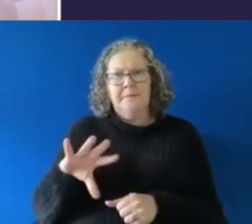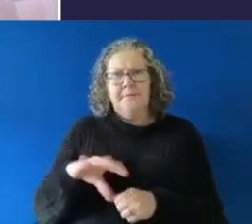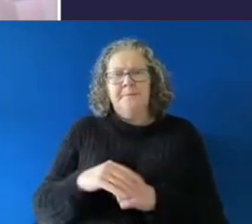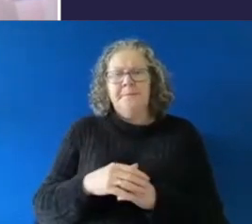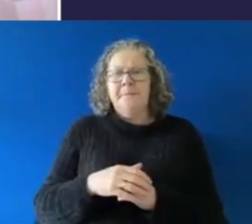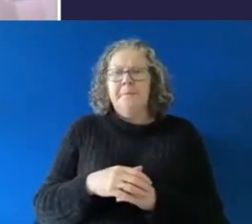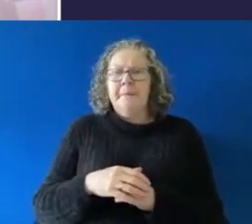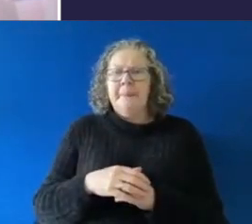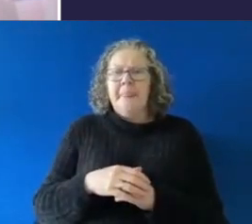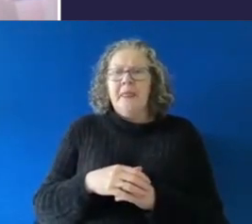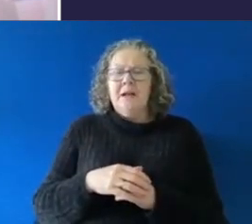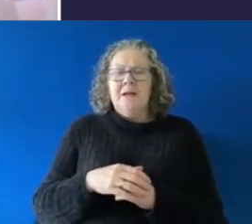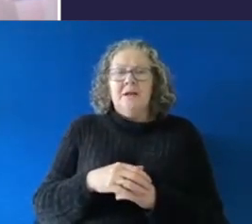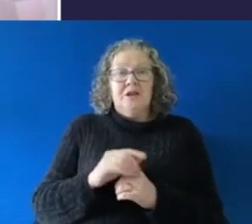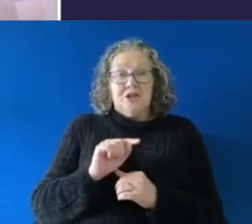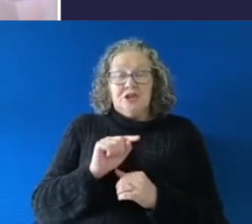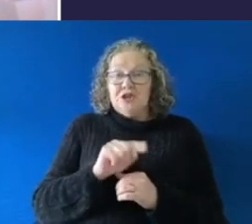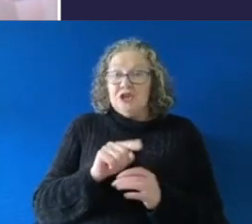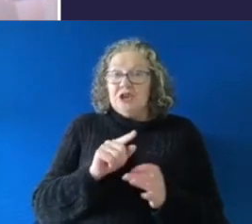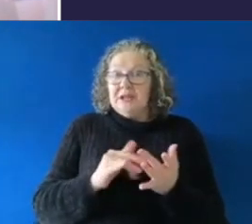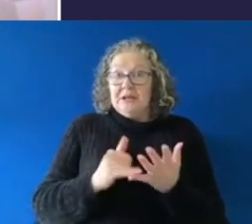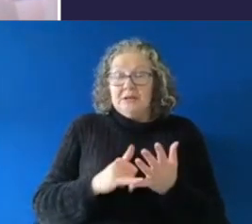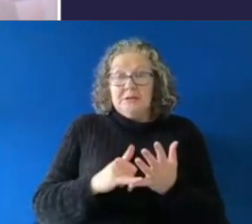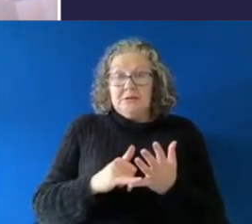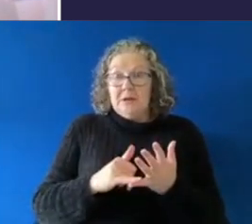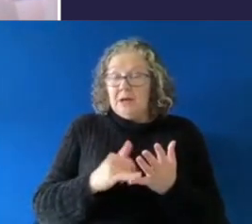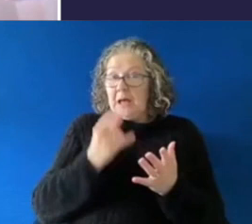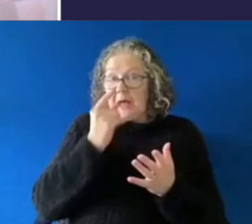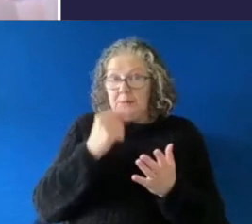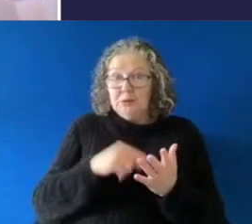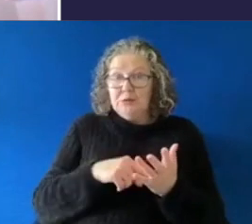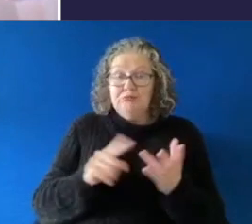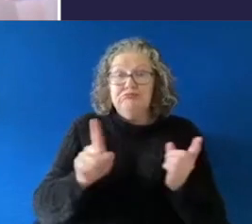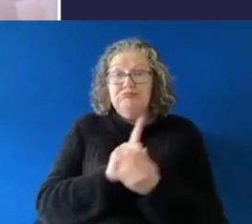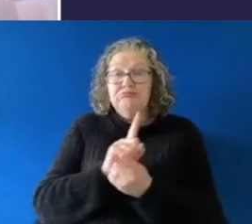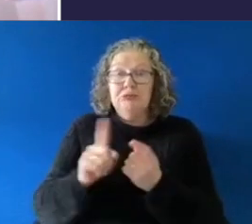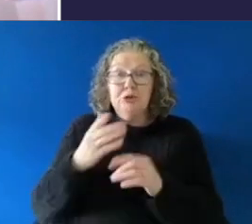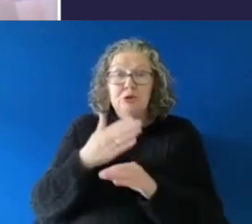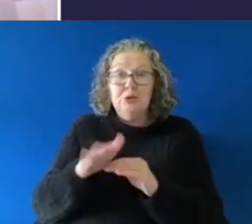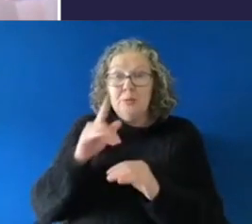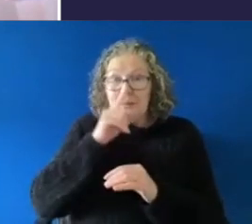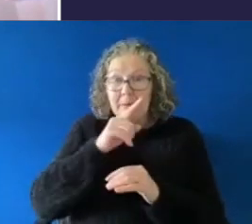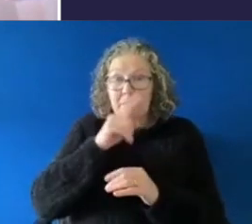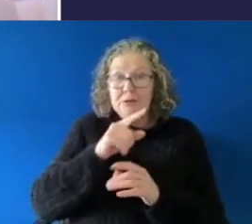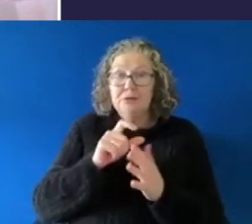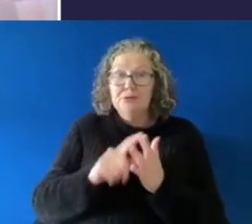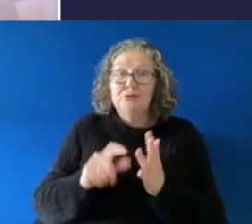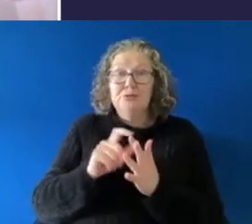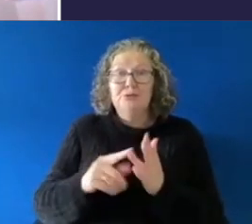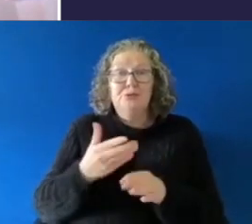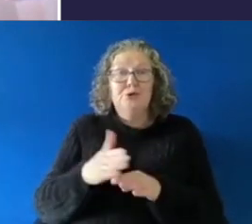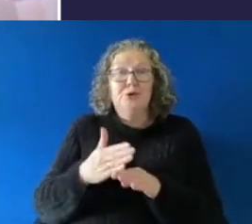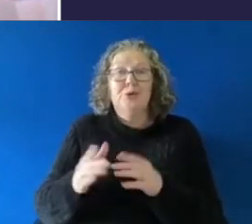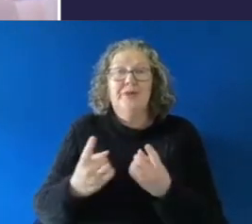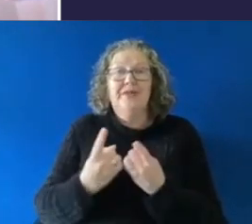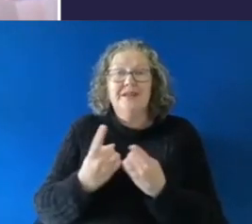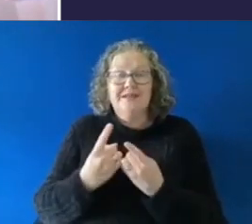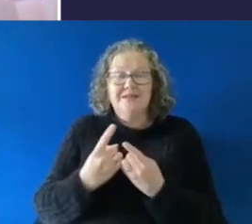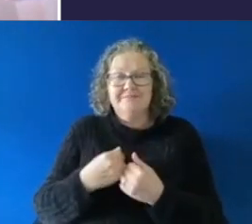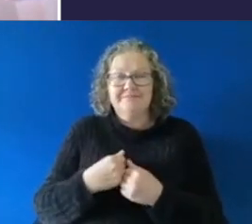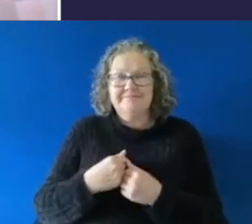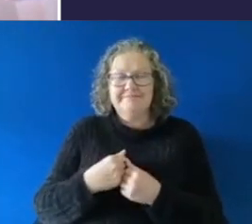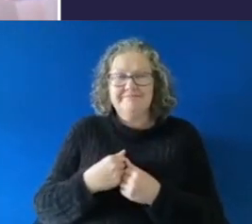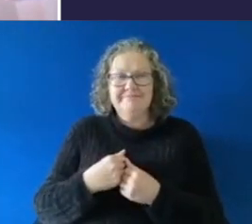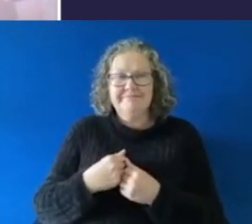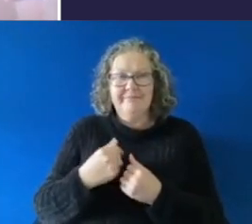She's free to experience new people and do new things. And I think the flexibility of suddenly, there's